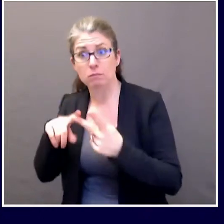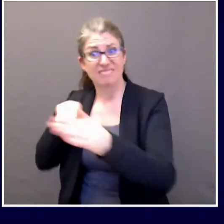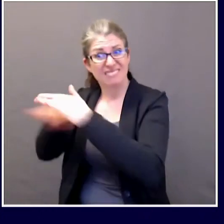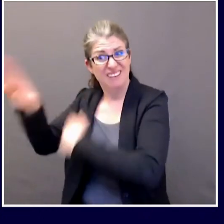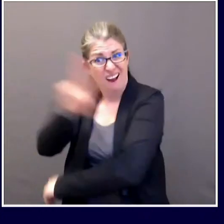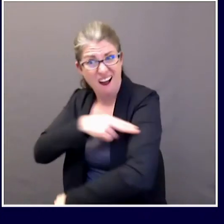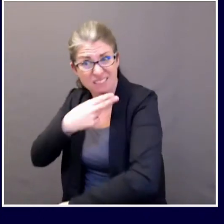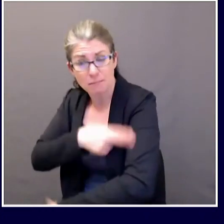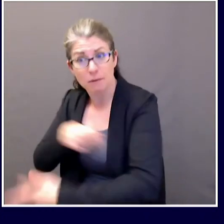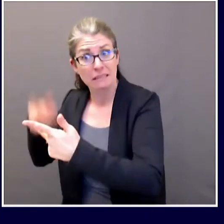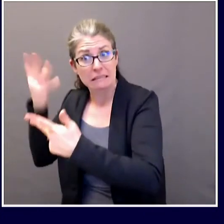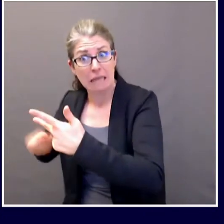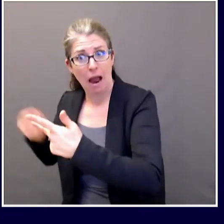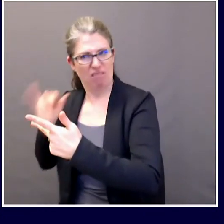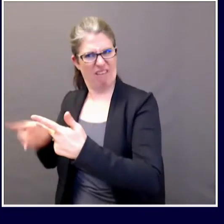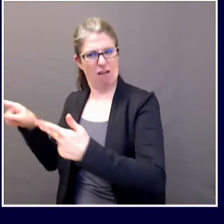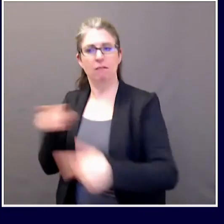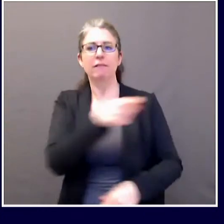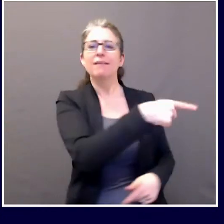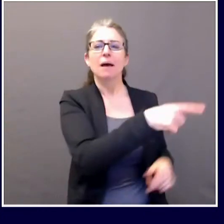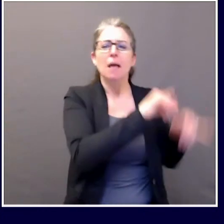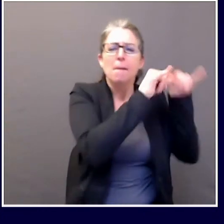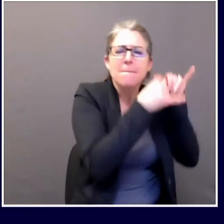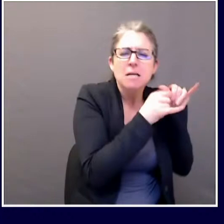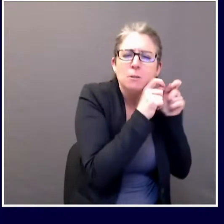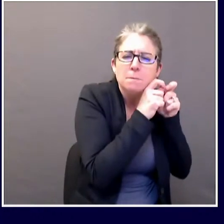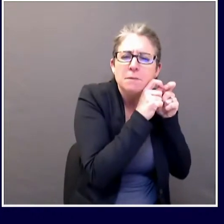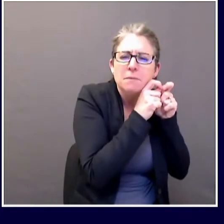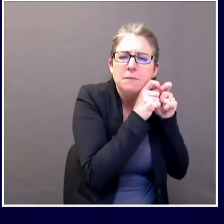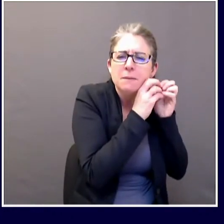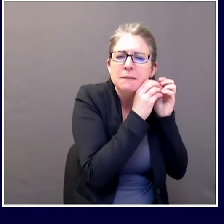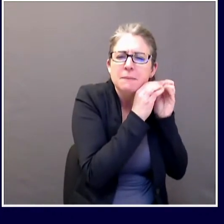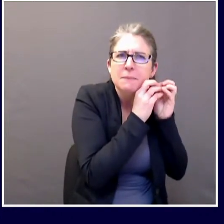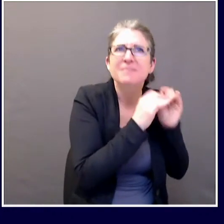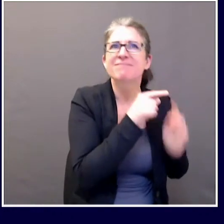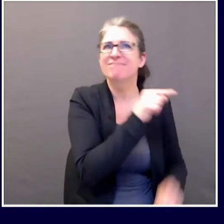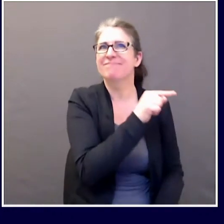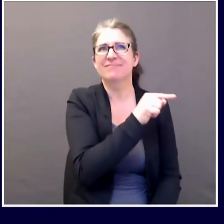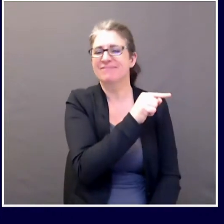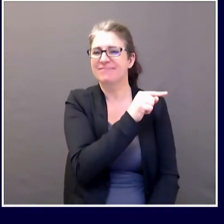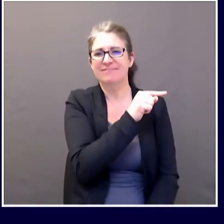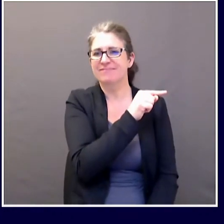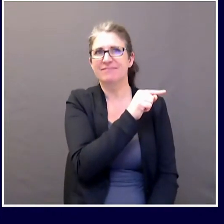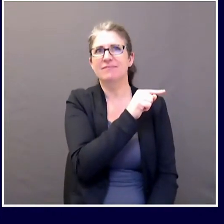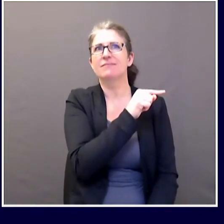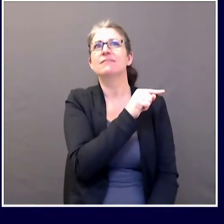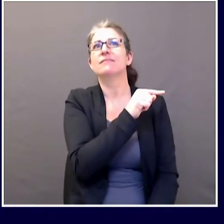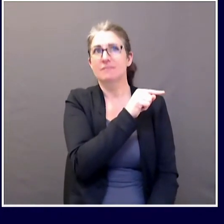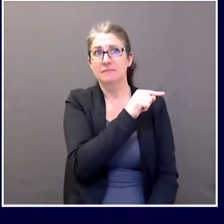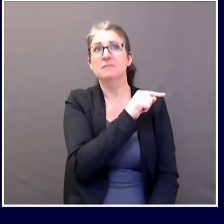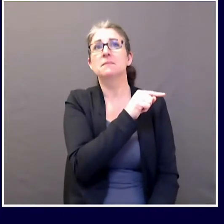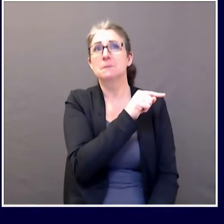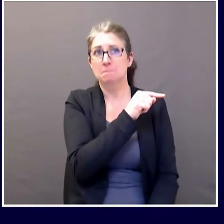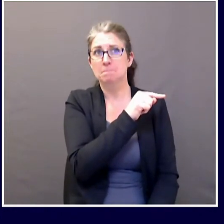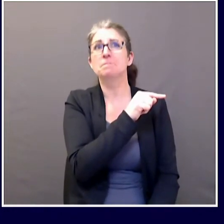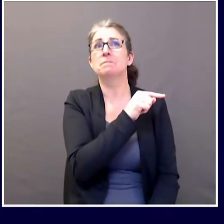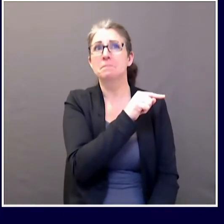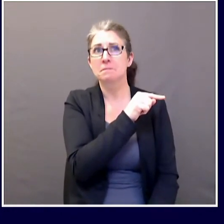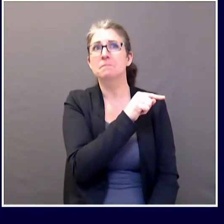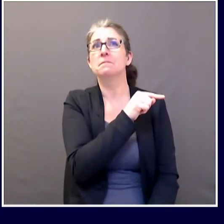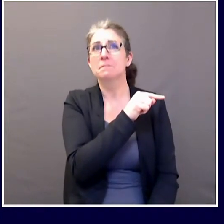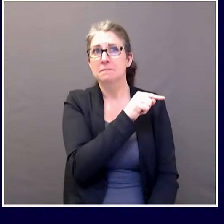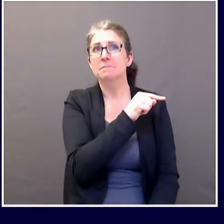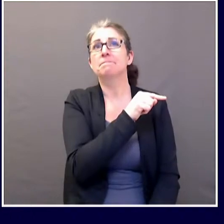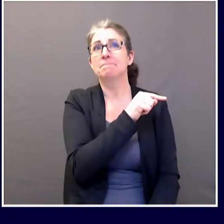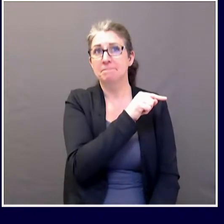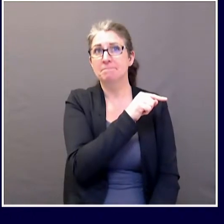in time, in the fall and into the winter. And it also deliberately included parts of the world where the